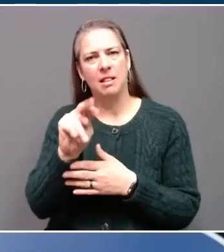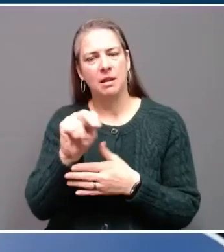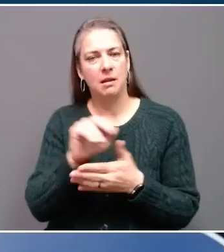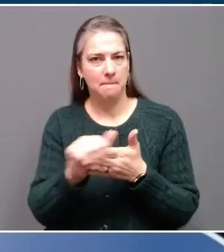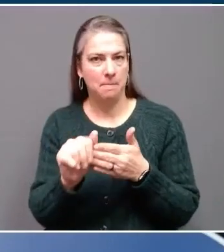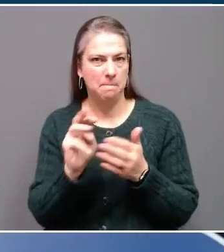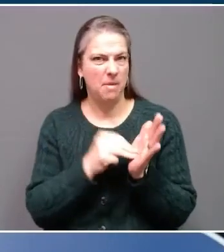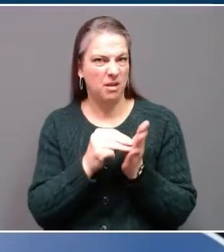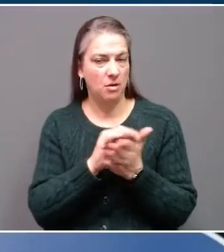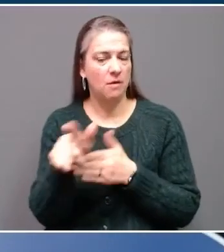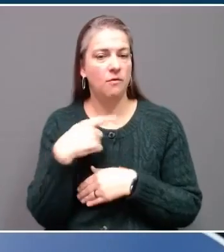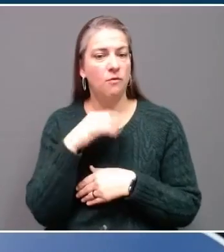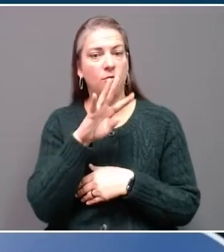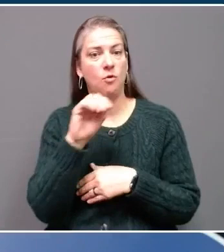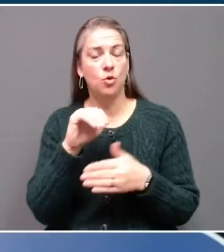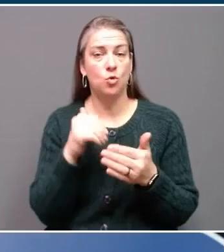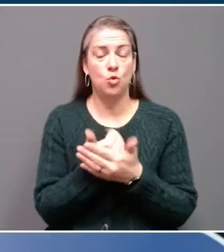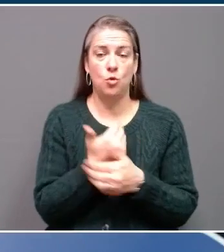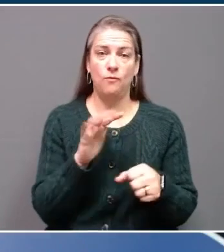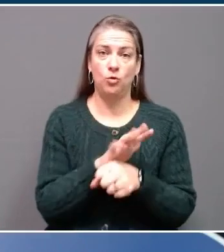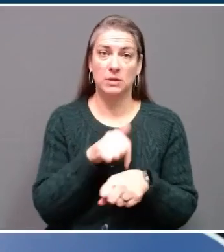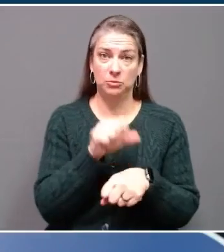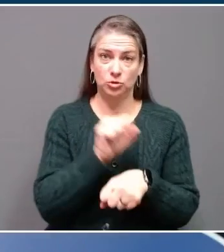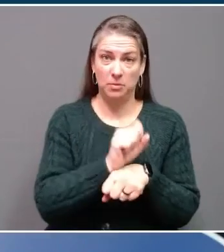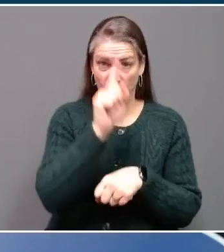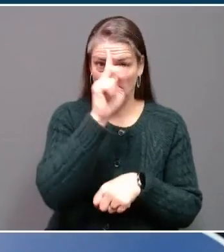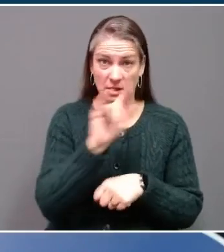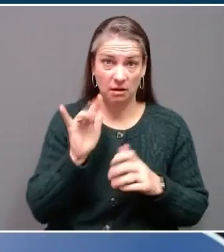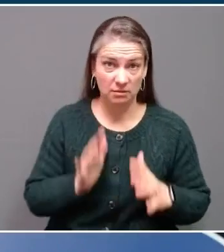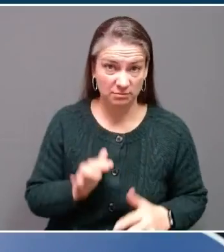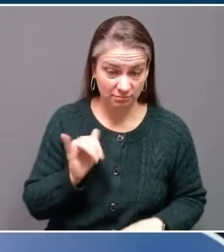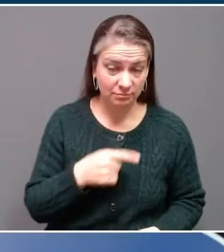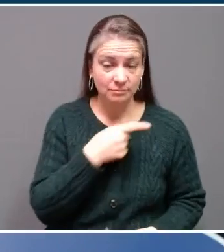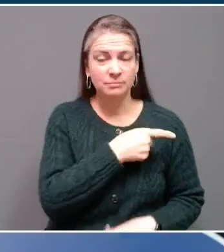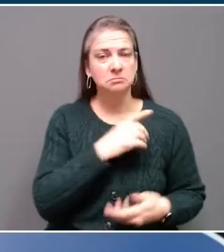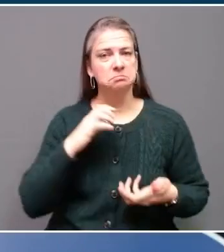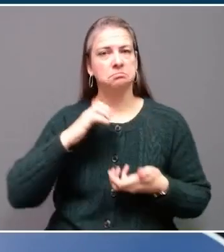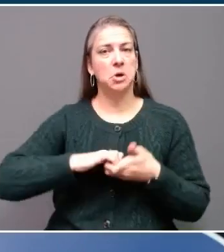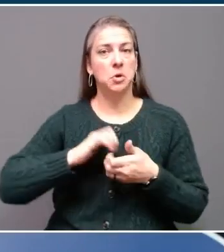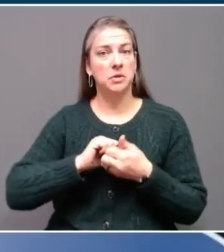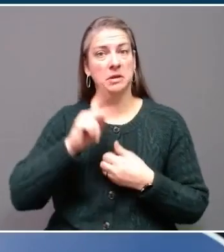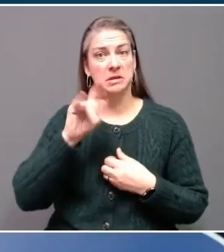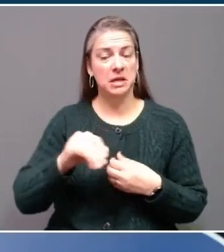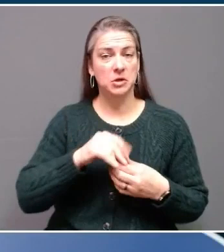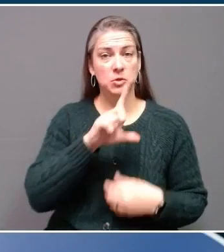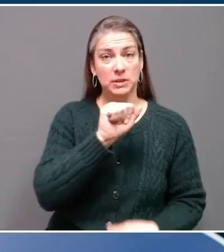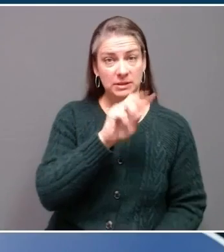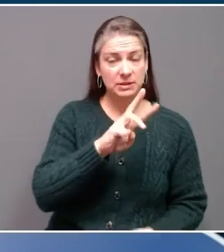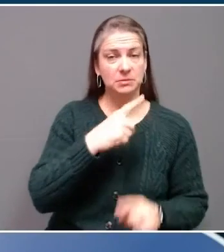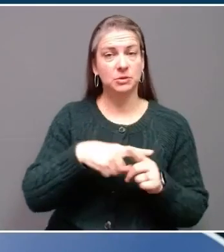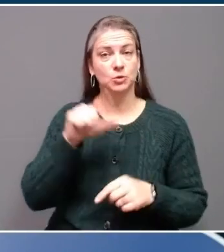new full-time jobs for Kentuckians. In previous partnership with Kentucky in 2016 and 2019, the company